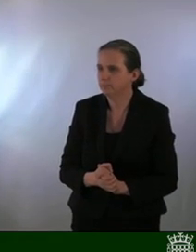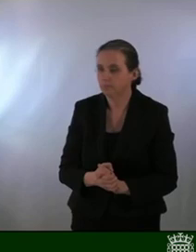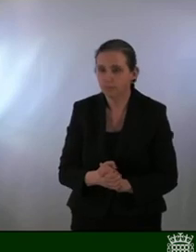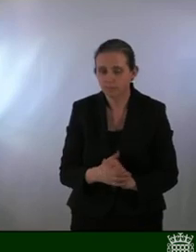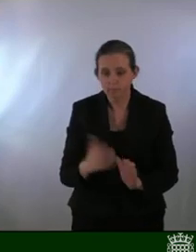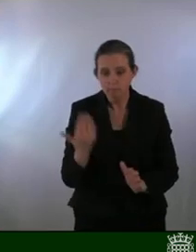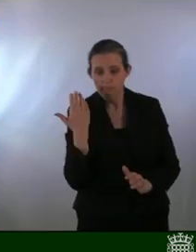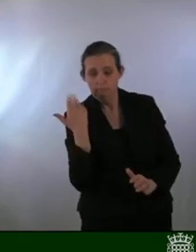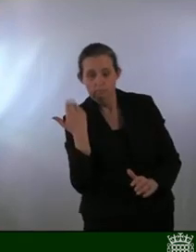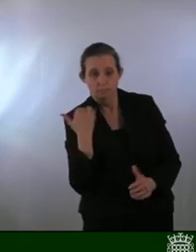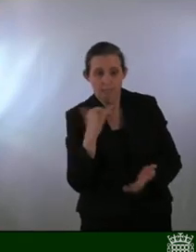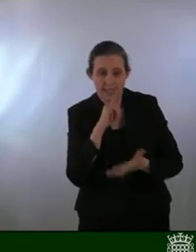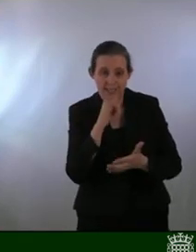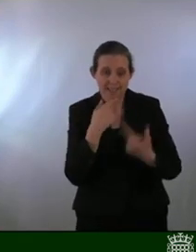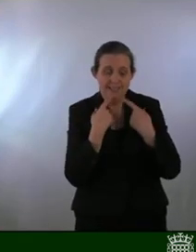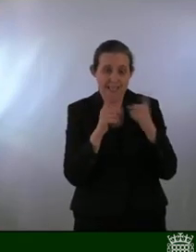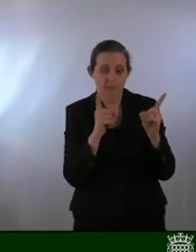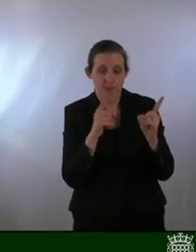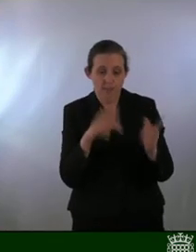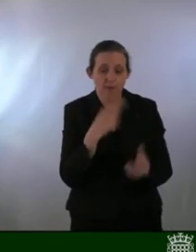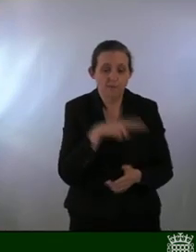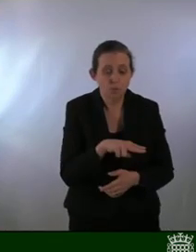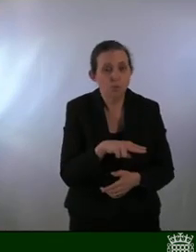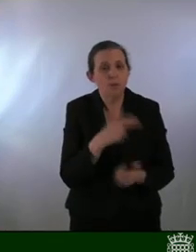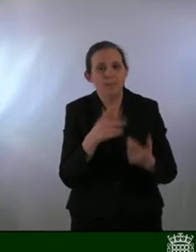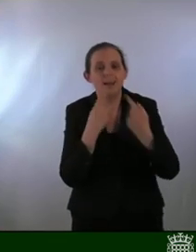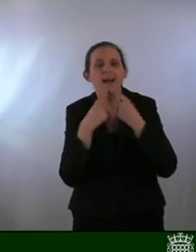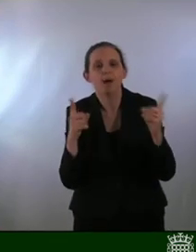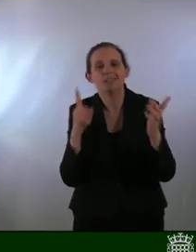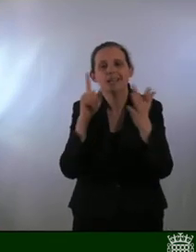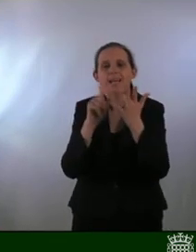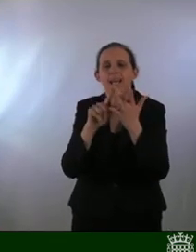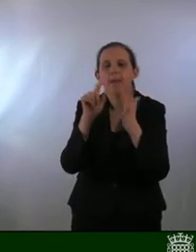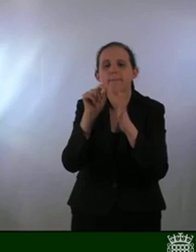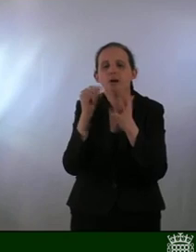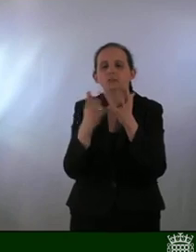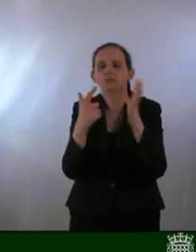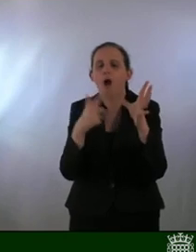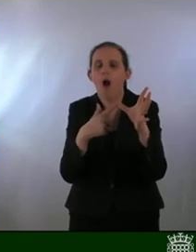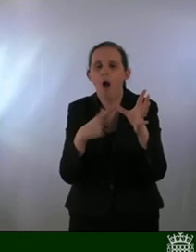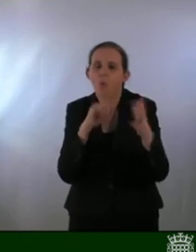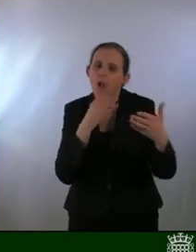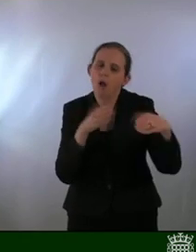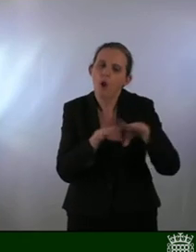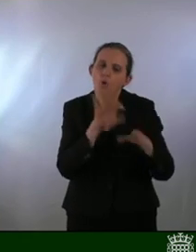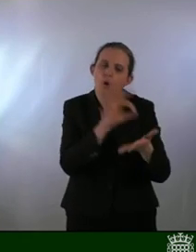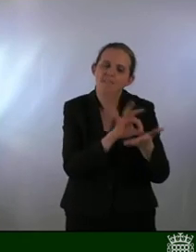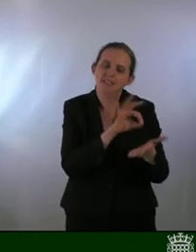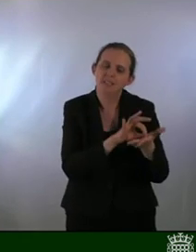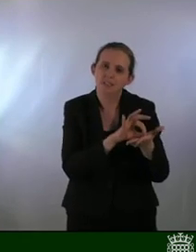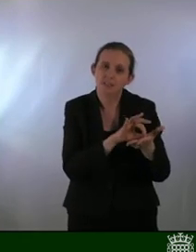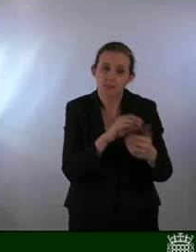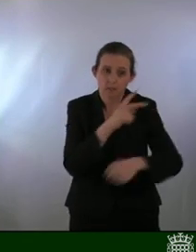IPSA have announced that their office will be closed, with staff who are able working from home, and their phone lines will be